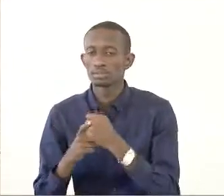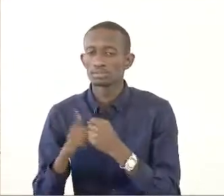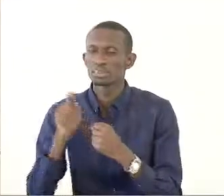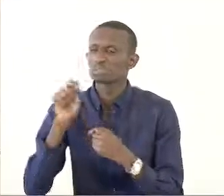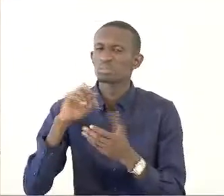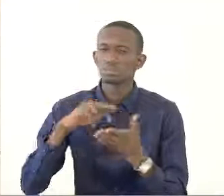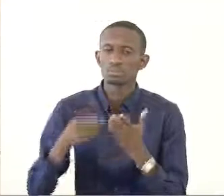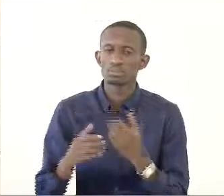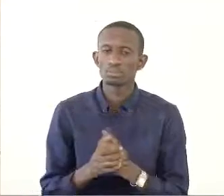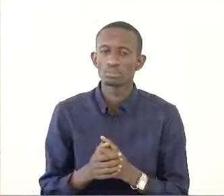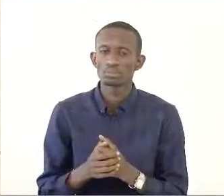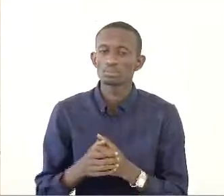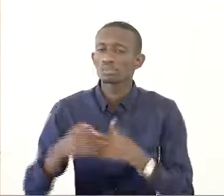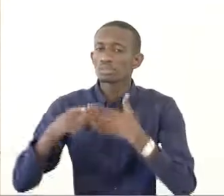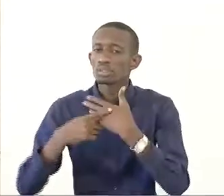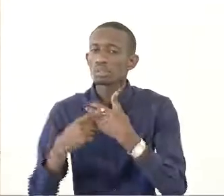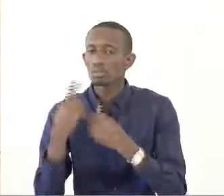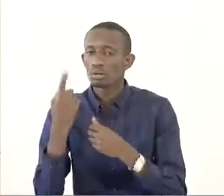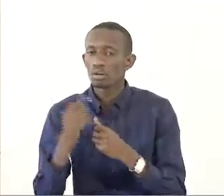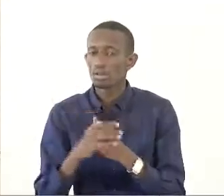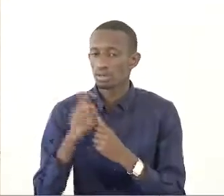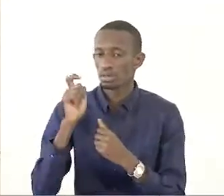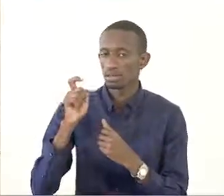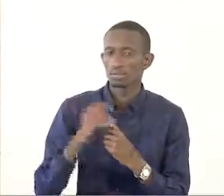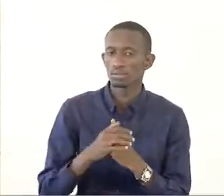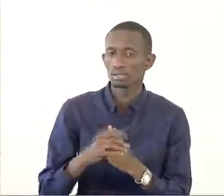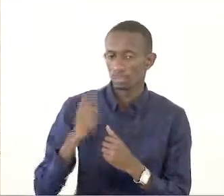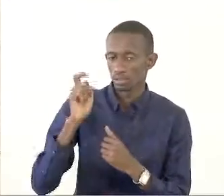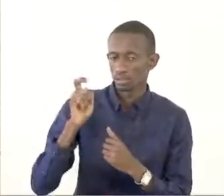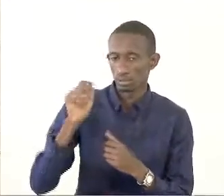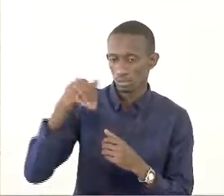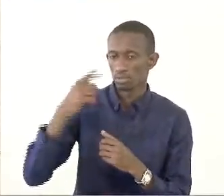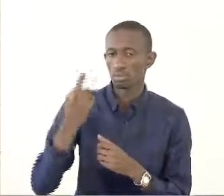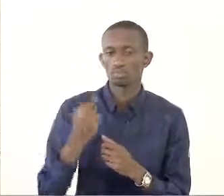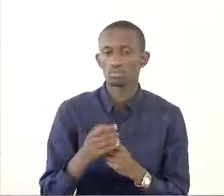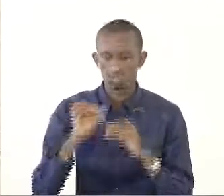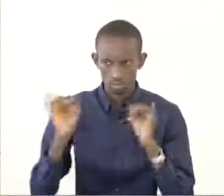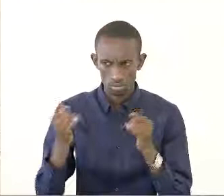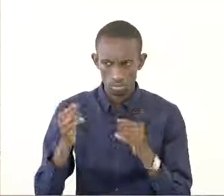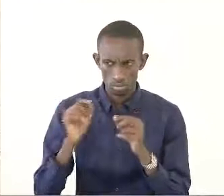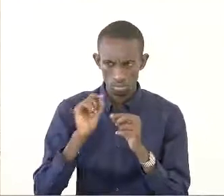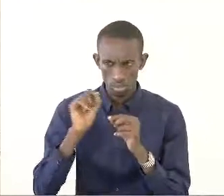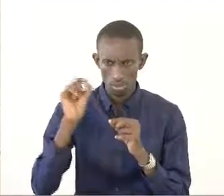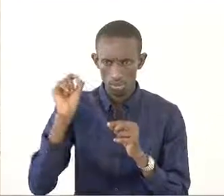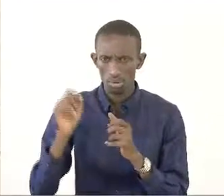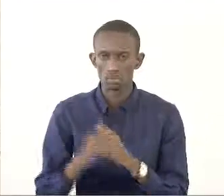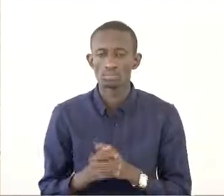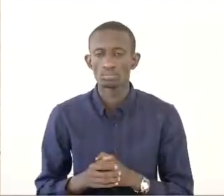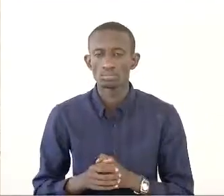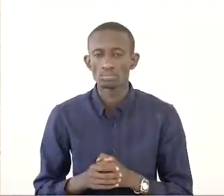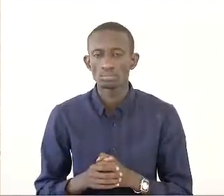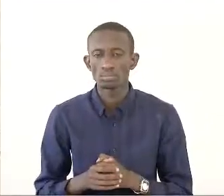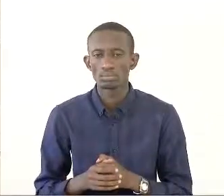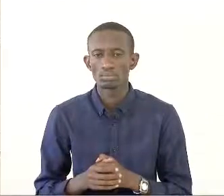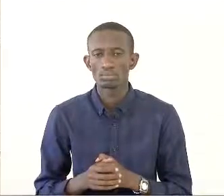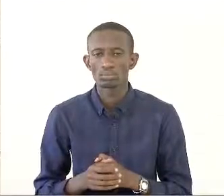point? Negative 1 on x and 6 on y. You try to locate your point. Your